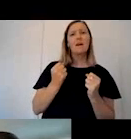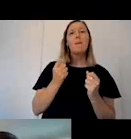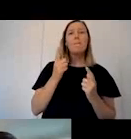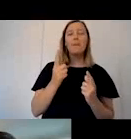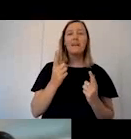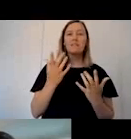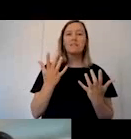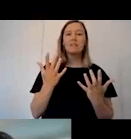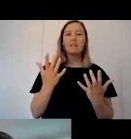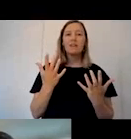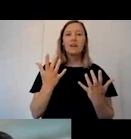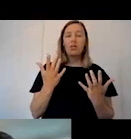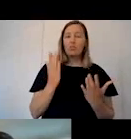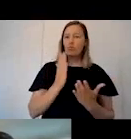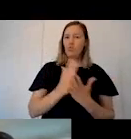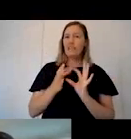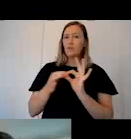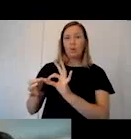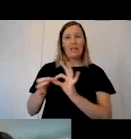was a tremendous